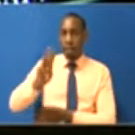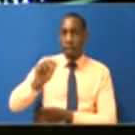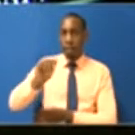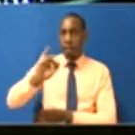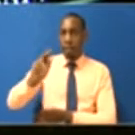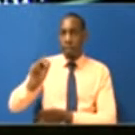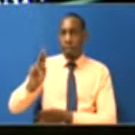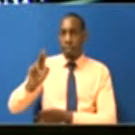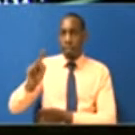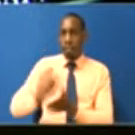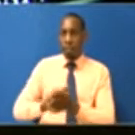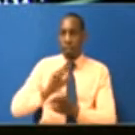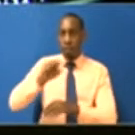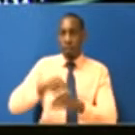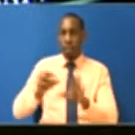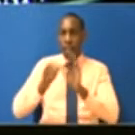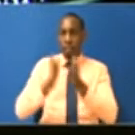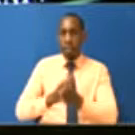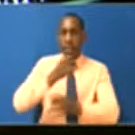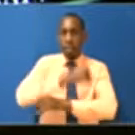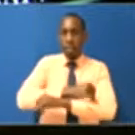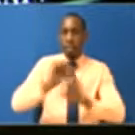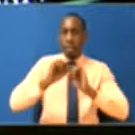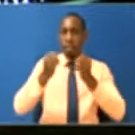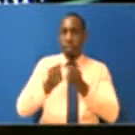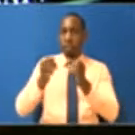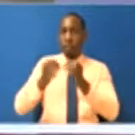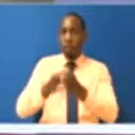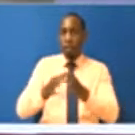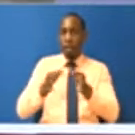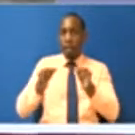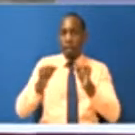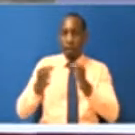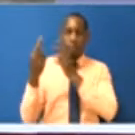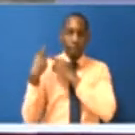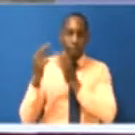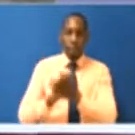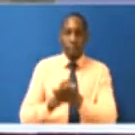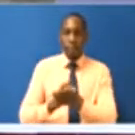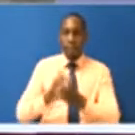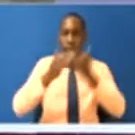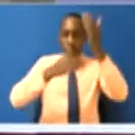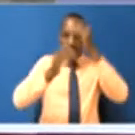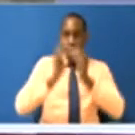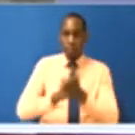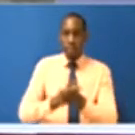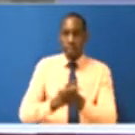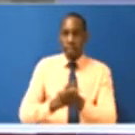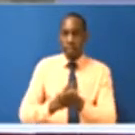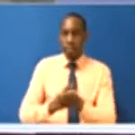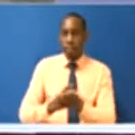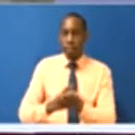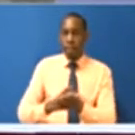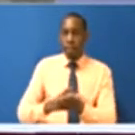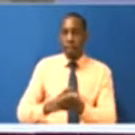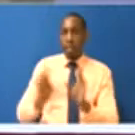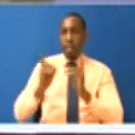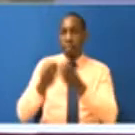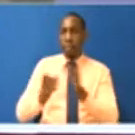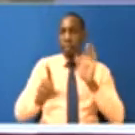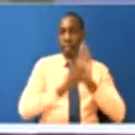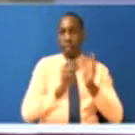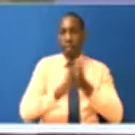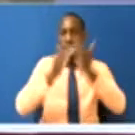coordinator for the institute for social accountability and of course professor collins or daughter an associate dean faculty of law at the